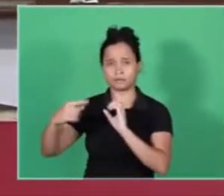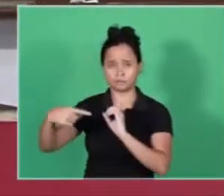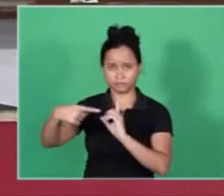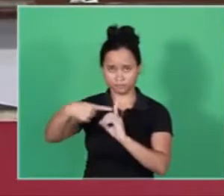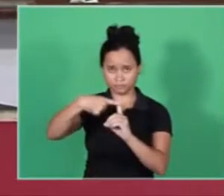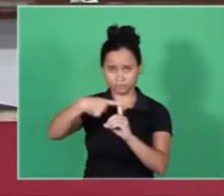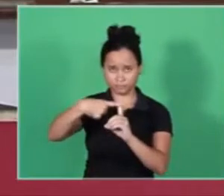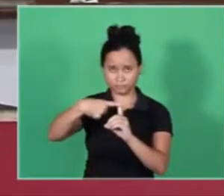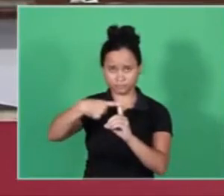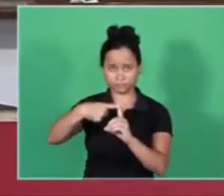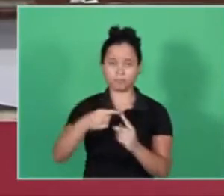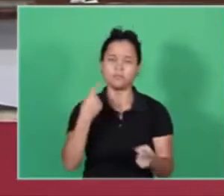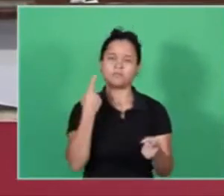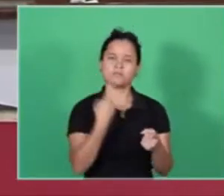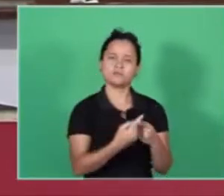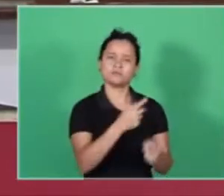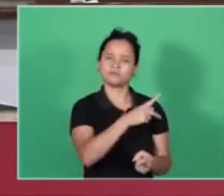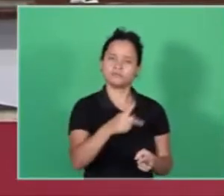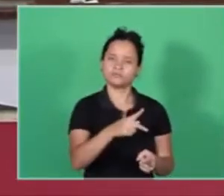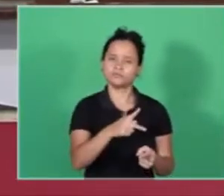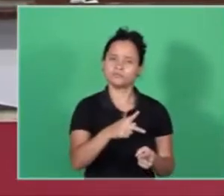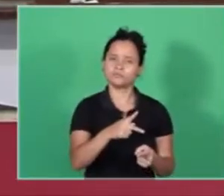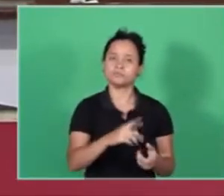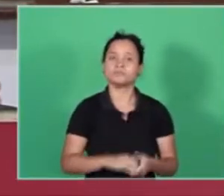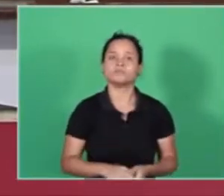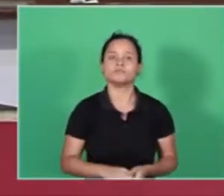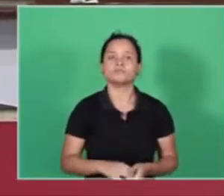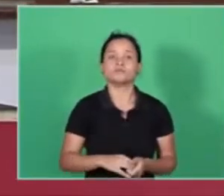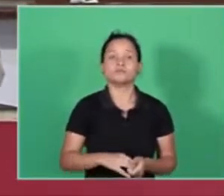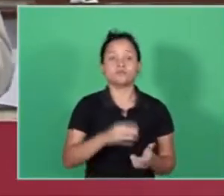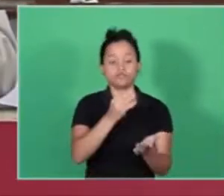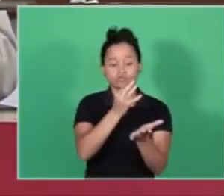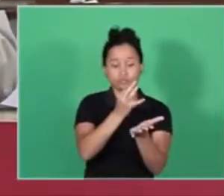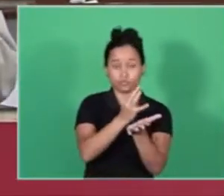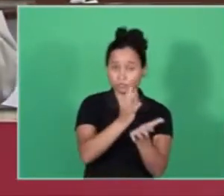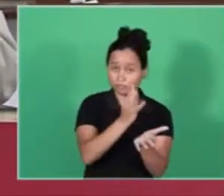of philosophy and teacher in philosophy and theology.